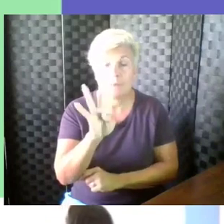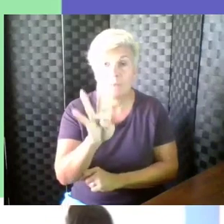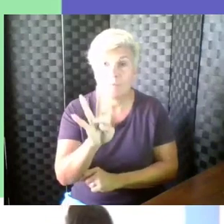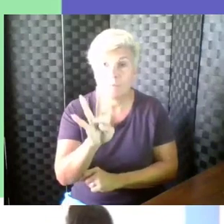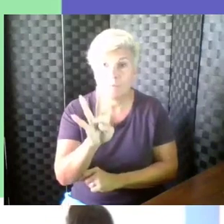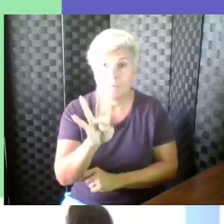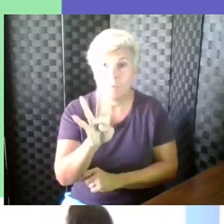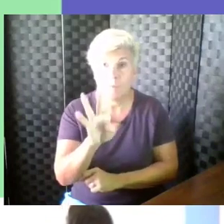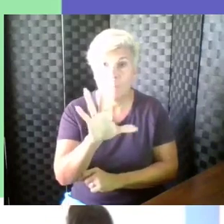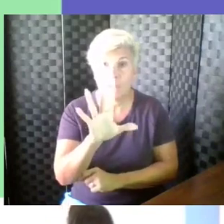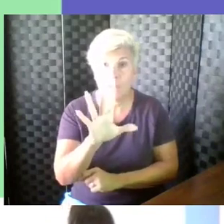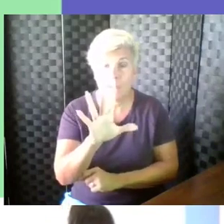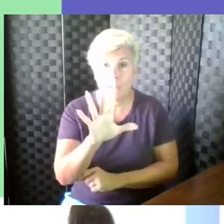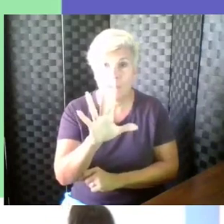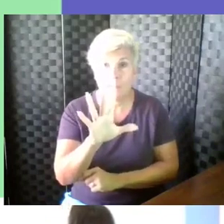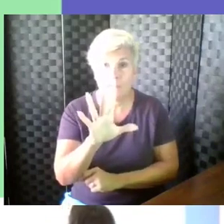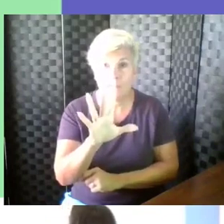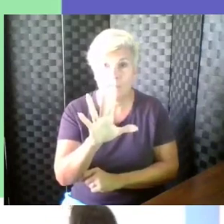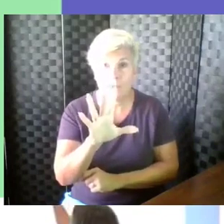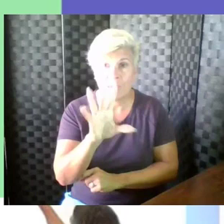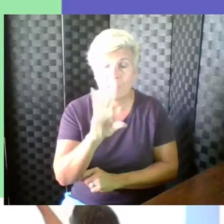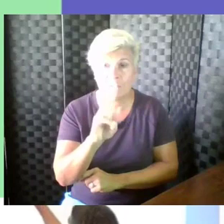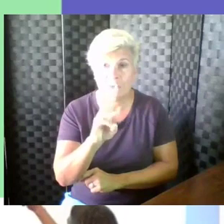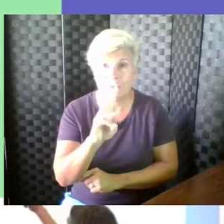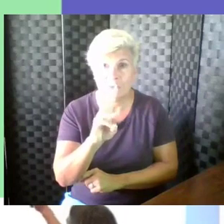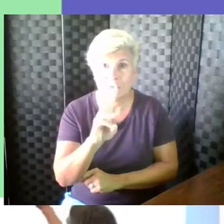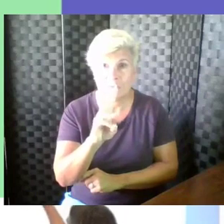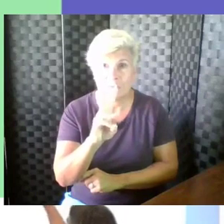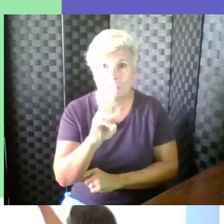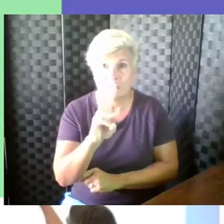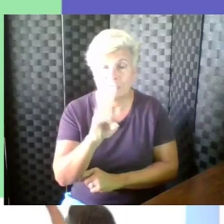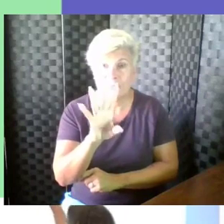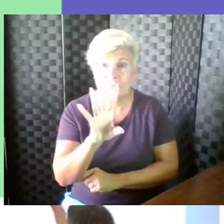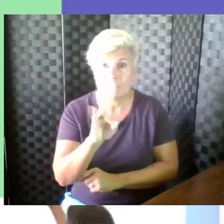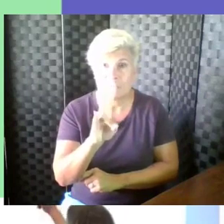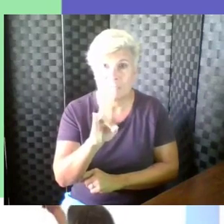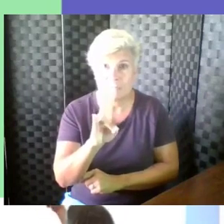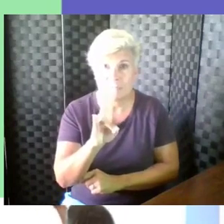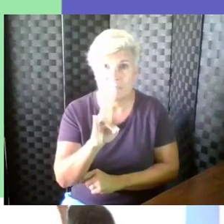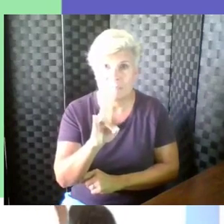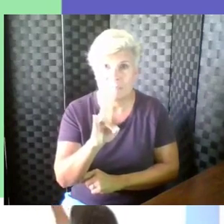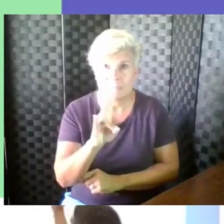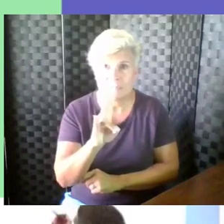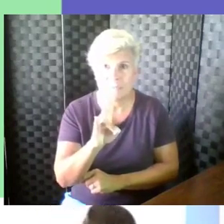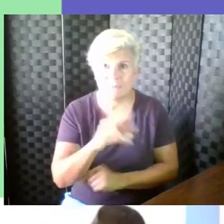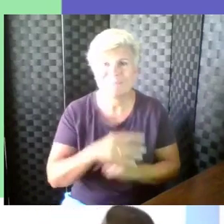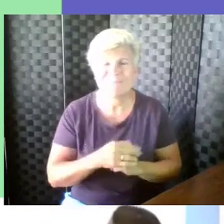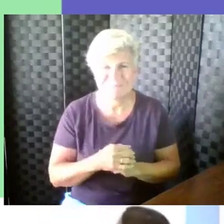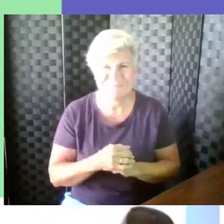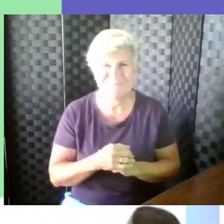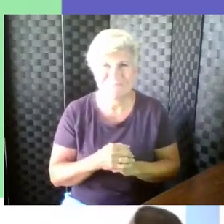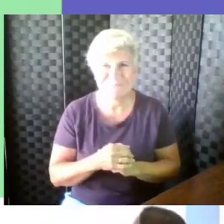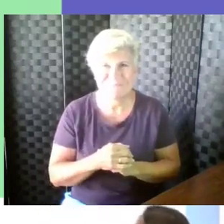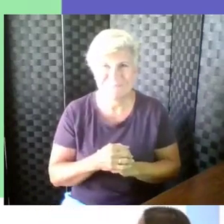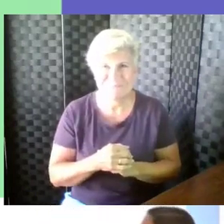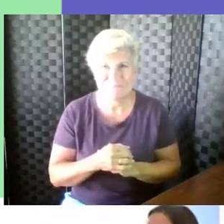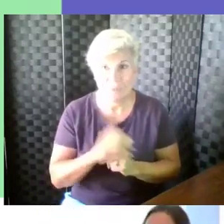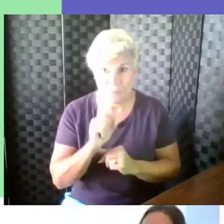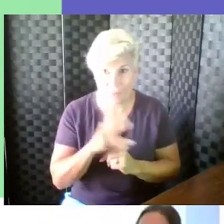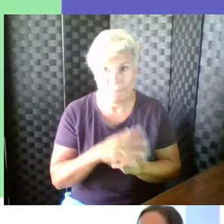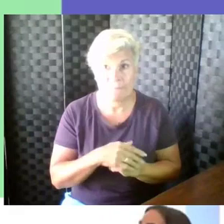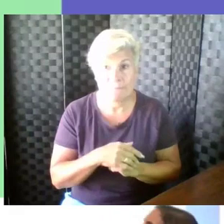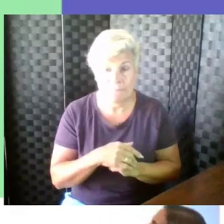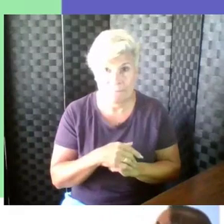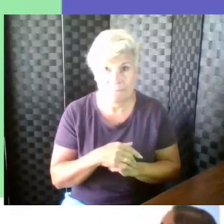3, 4, 5, 6, 7.